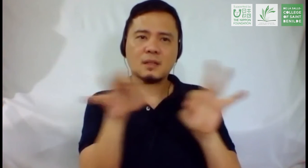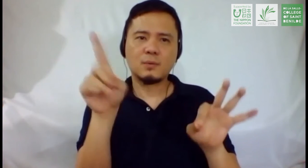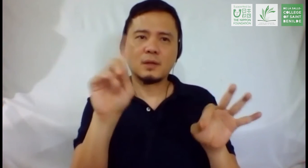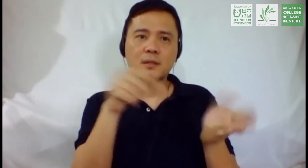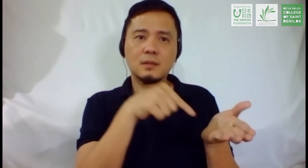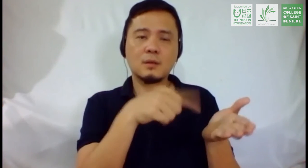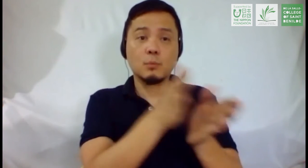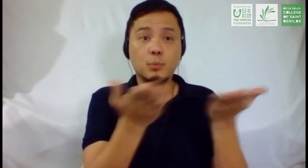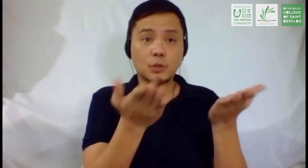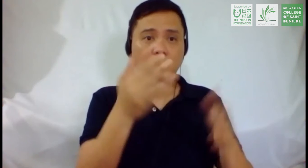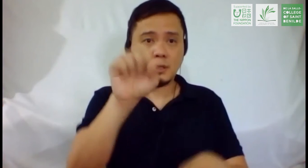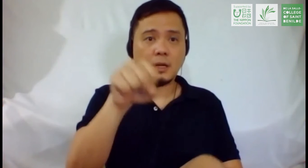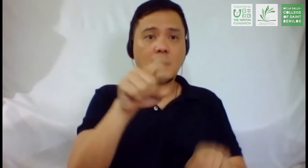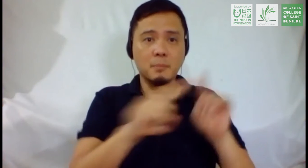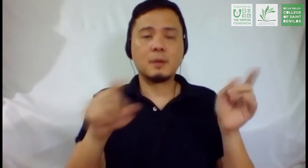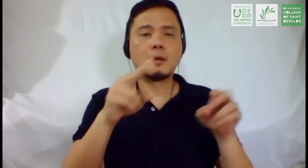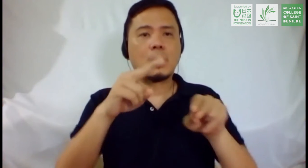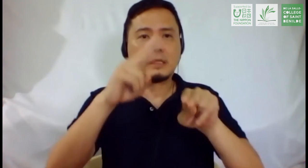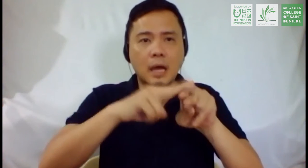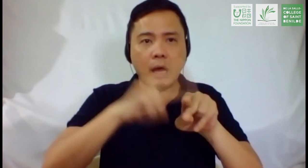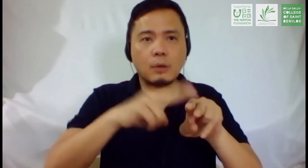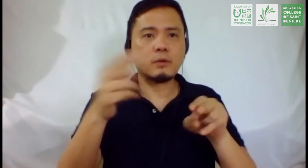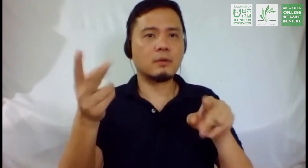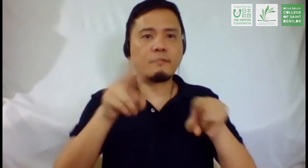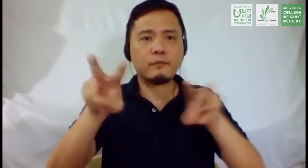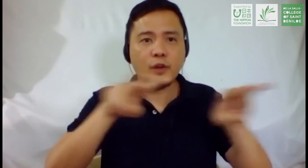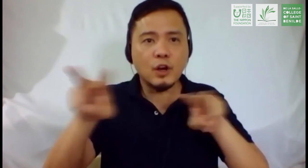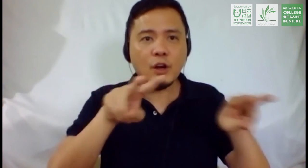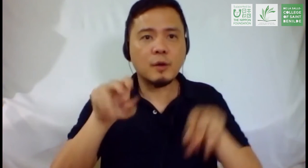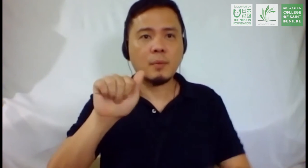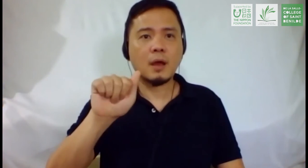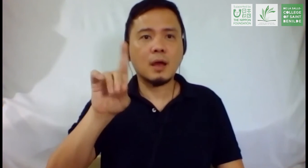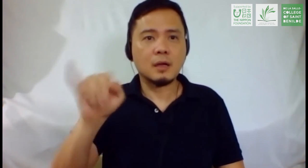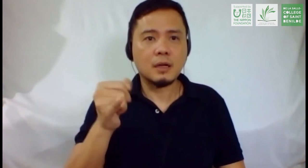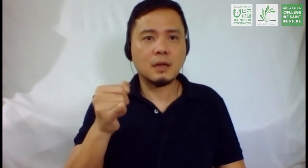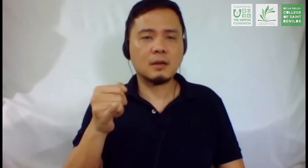It's book, yeah, but is it a noun, a verb, an adjective? What is it?